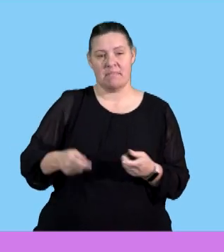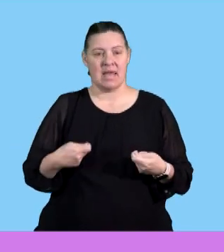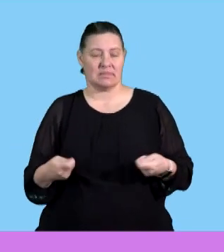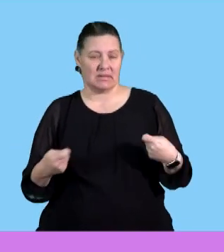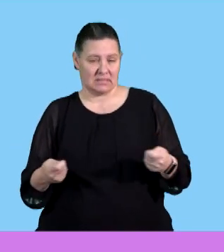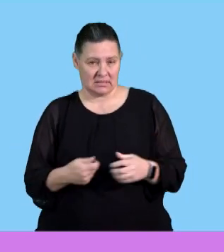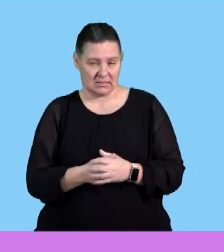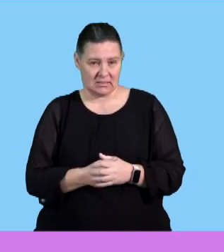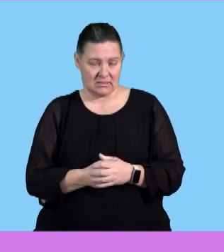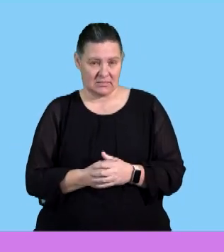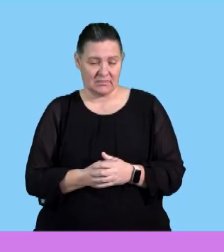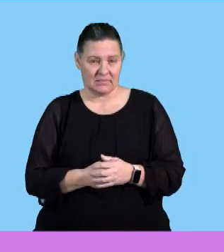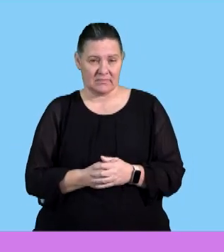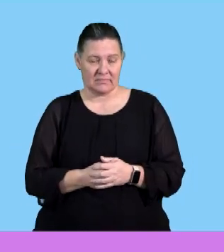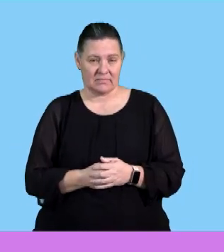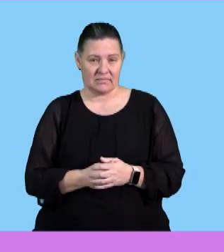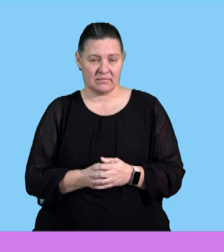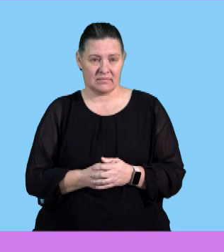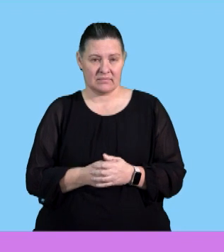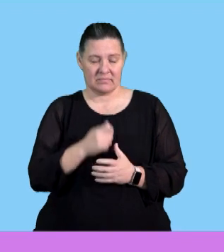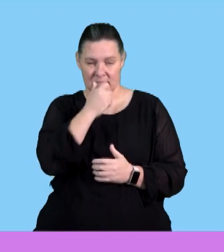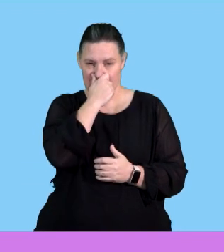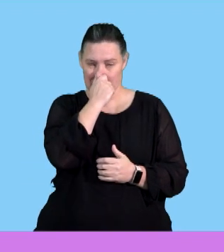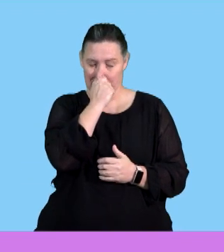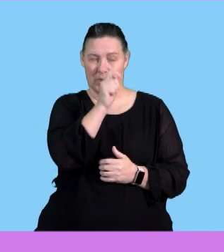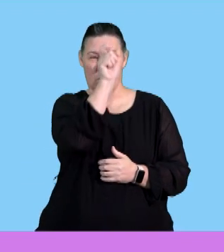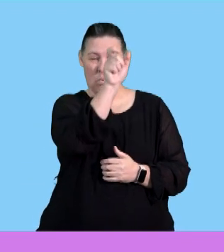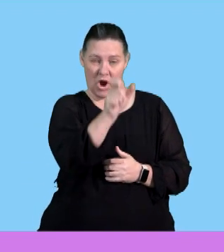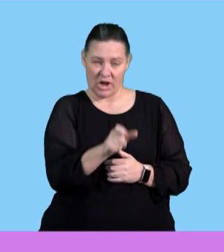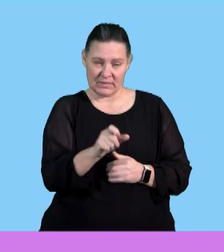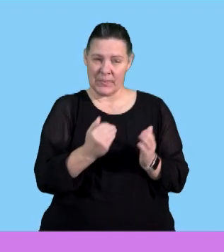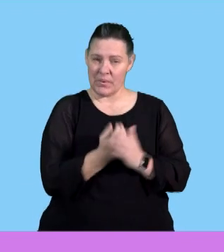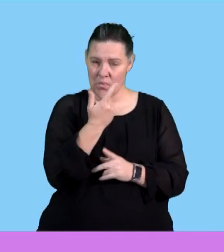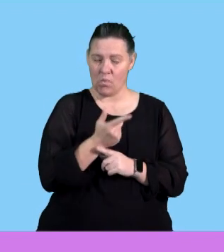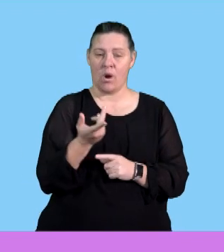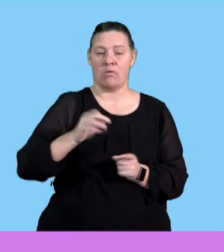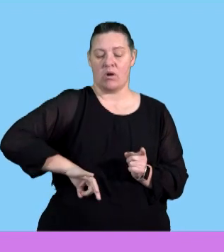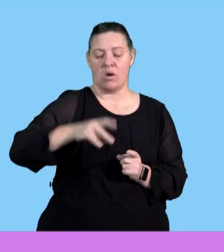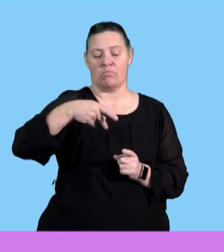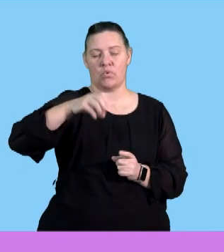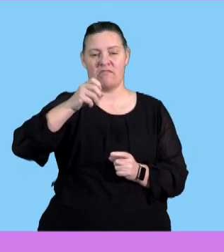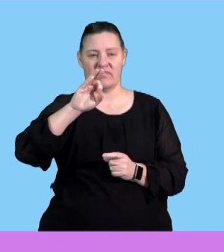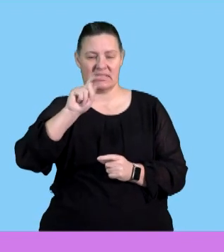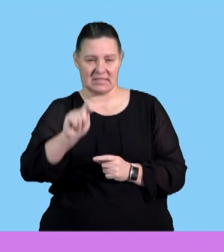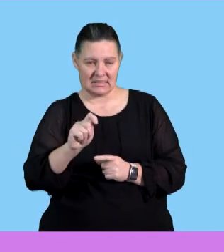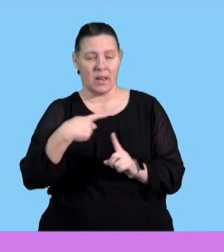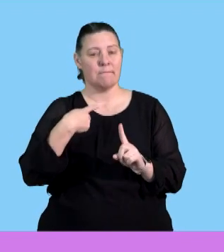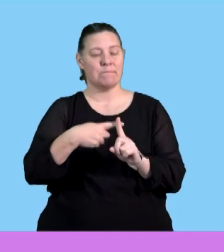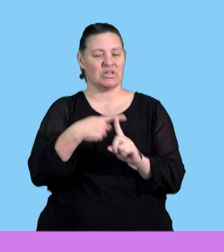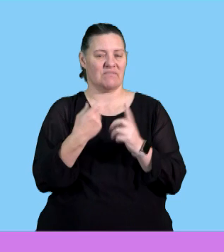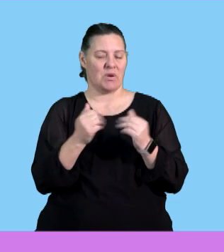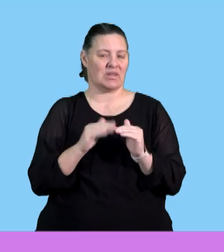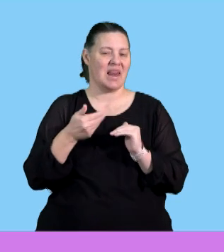income and expenditure statements. The words we learned was profit, the